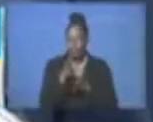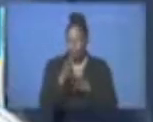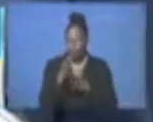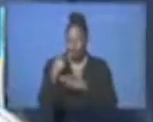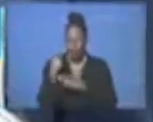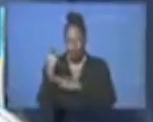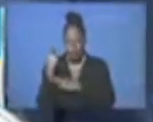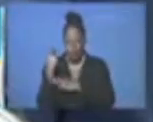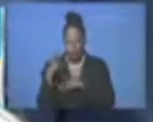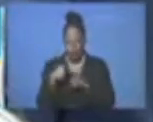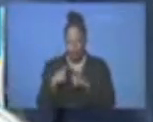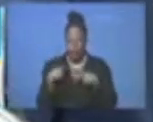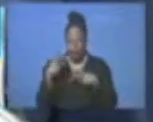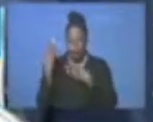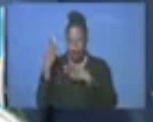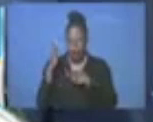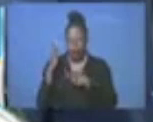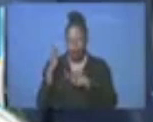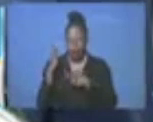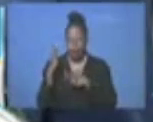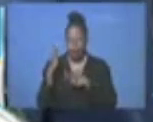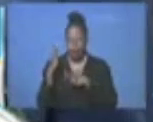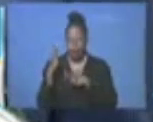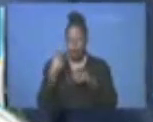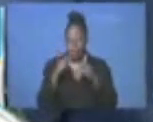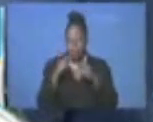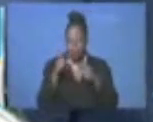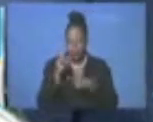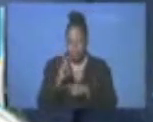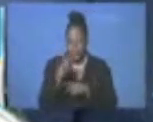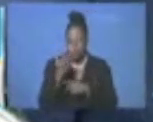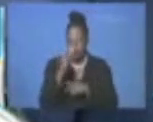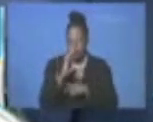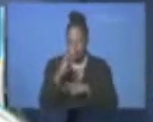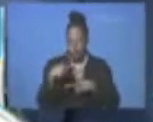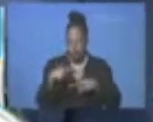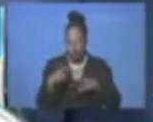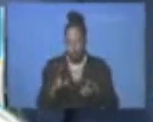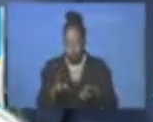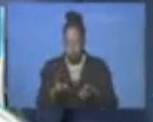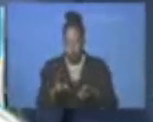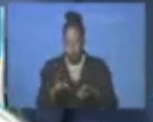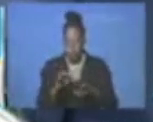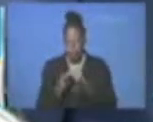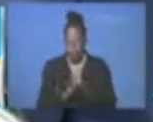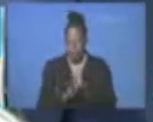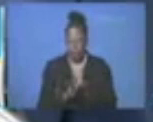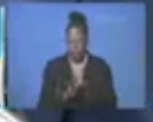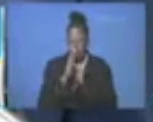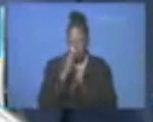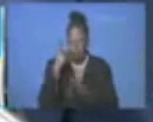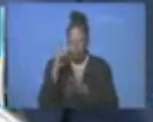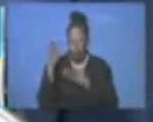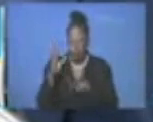at the Bahama Games where we need 1,500 rooms, and that's the 7 days of 1,500 room nights for